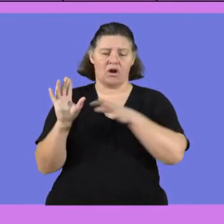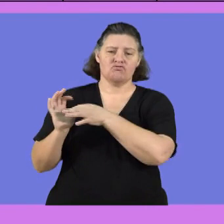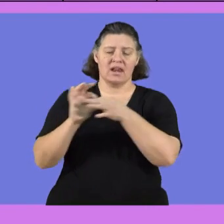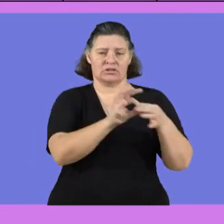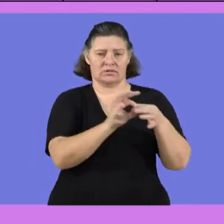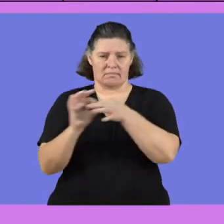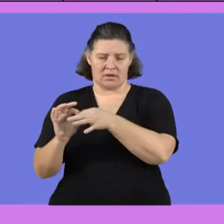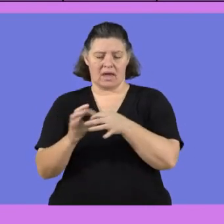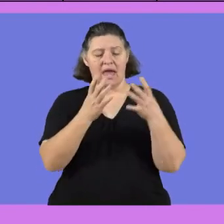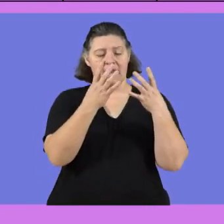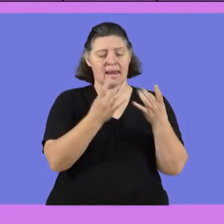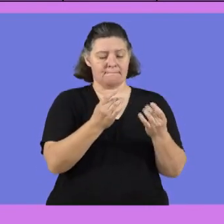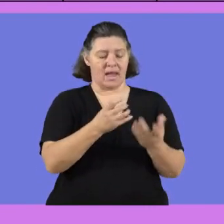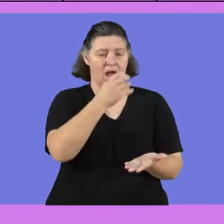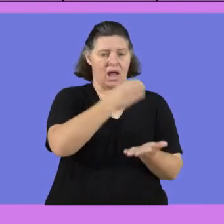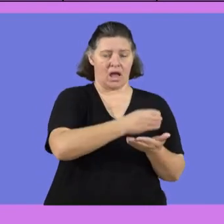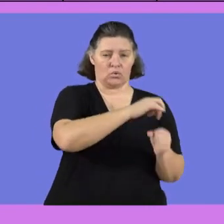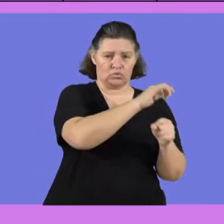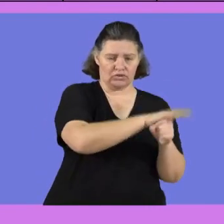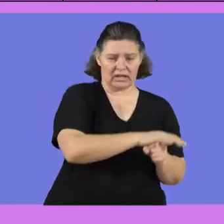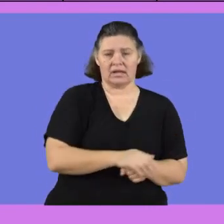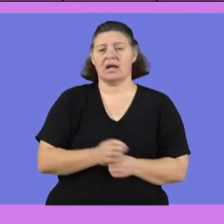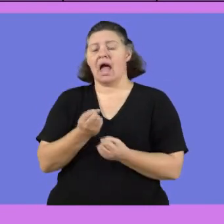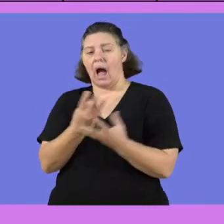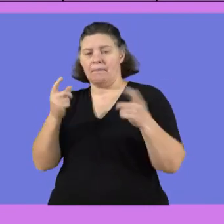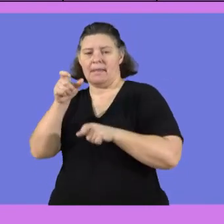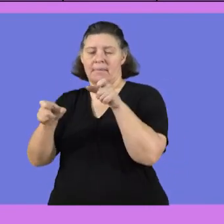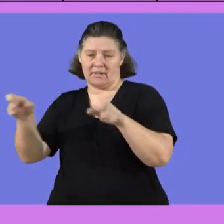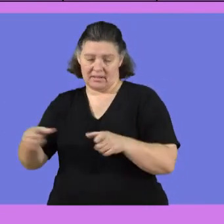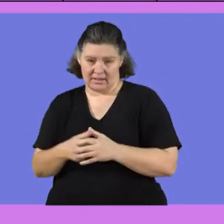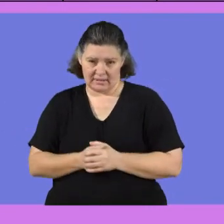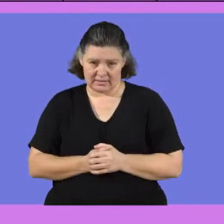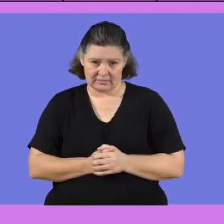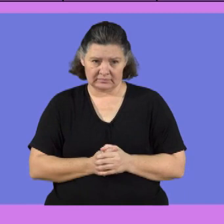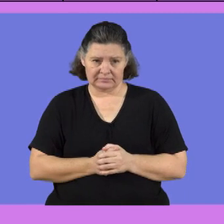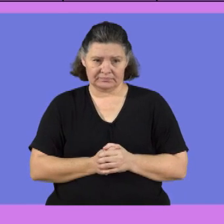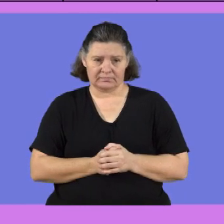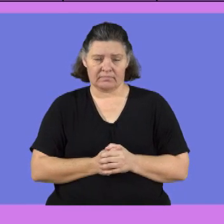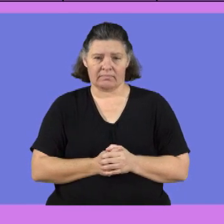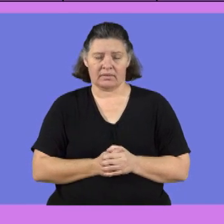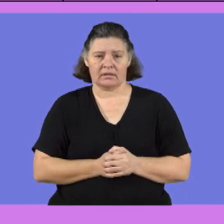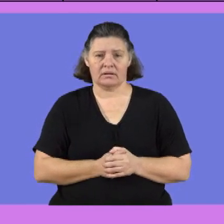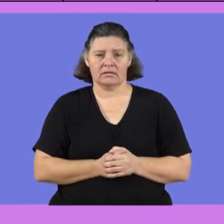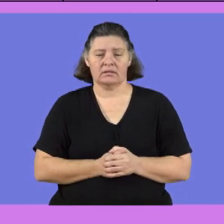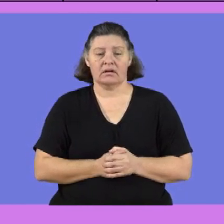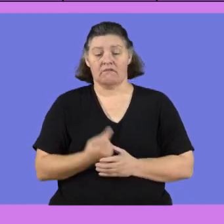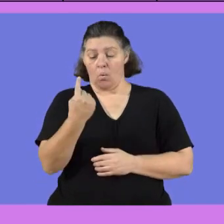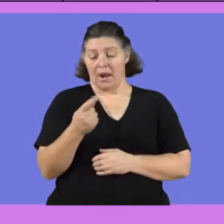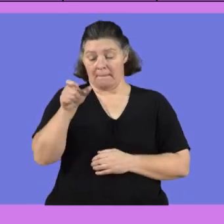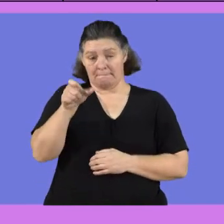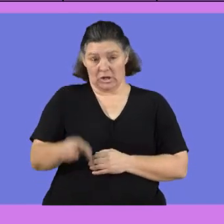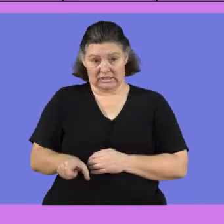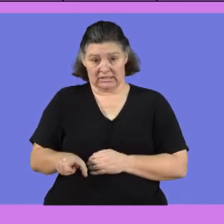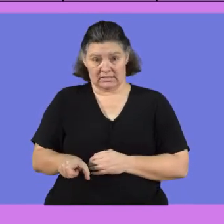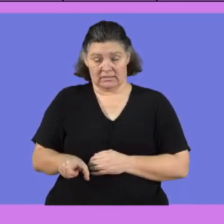indicating the relationship between number of cans and number of people. So now we say if